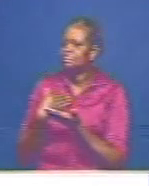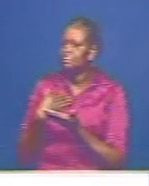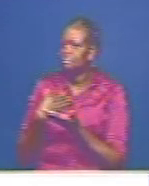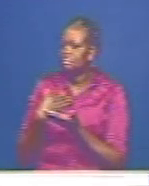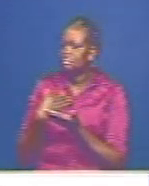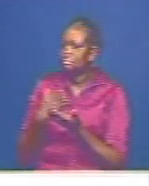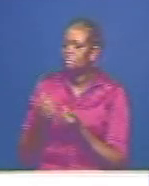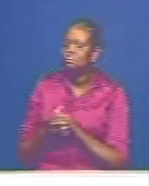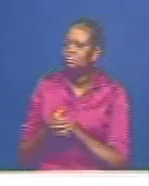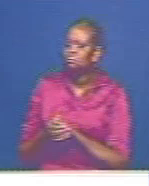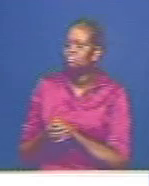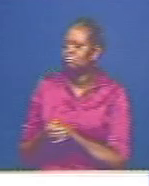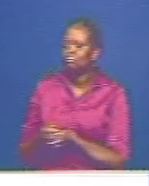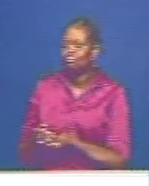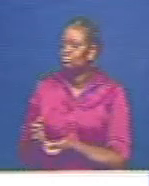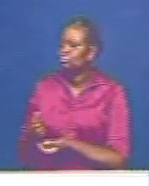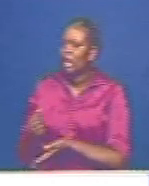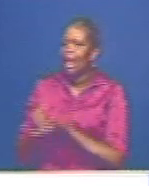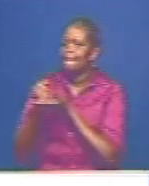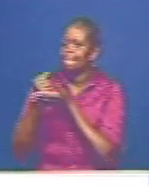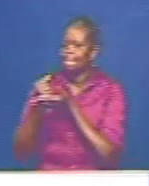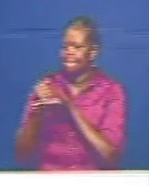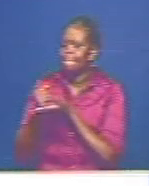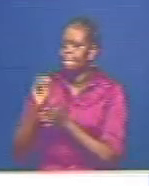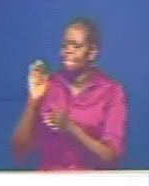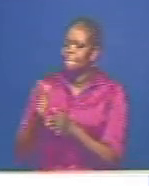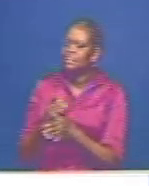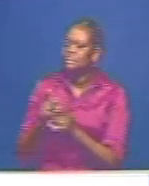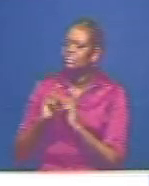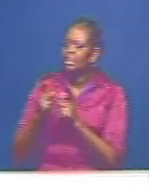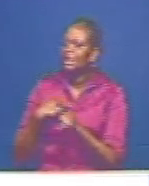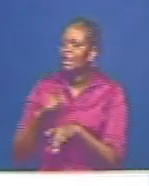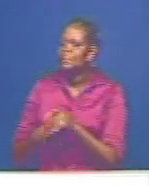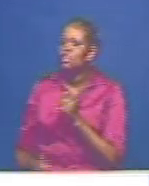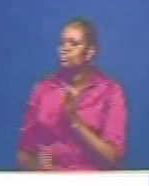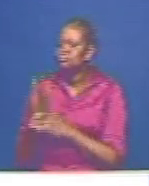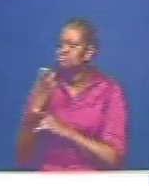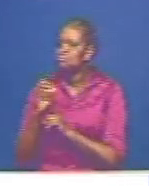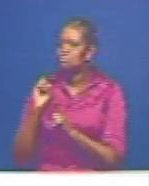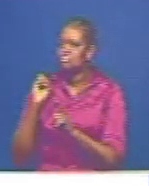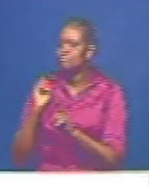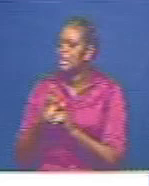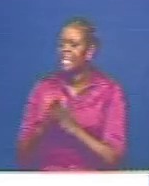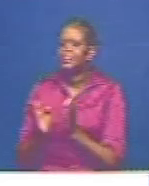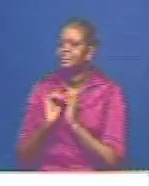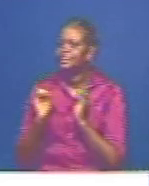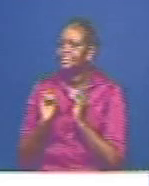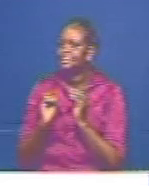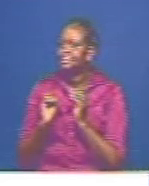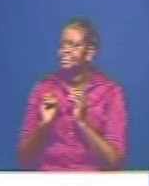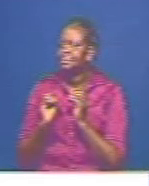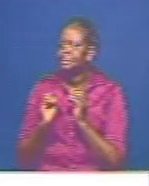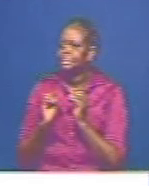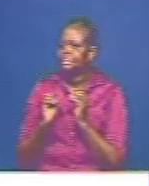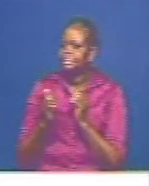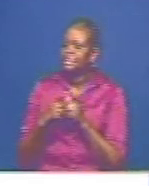somebody that could hold my hand in music or in my talent. Mm-hmm. So as I grew in it, I started thinking, what about these other ones that are coming after